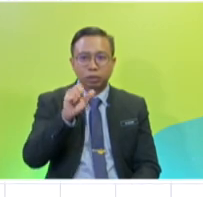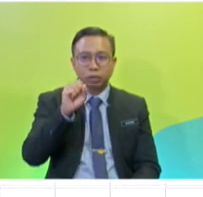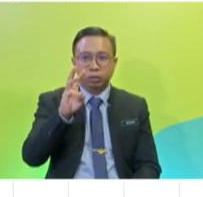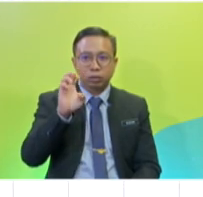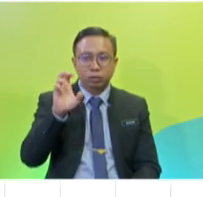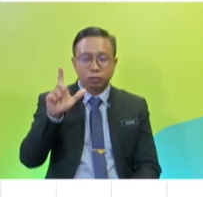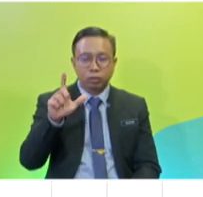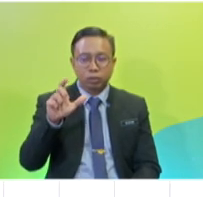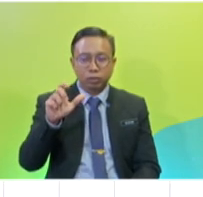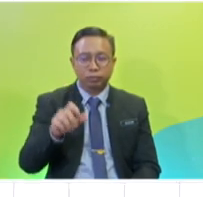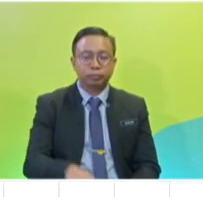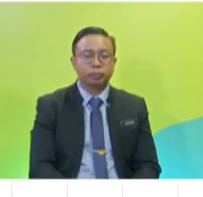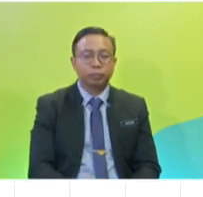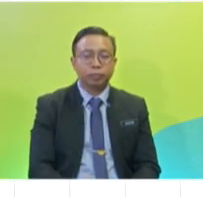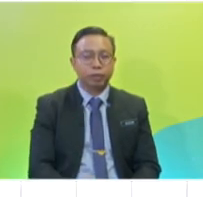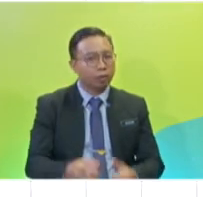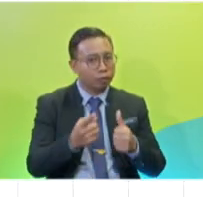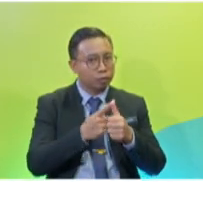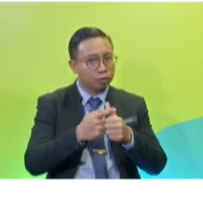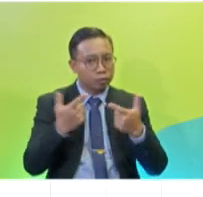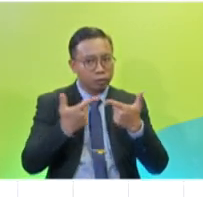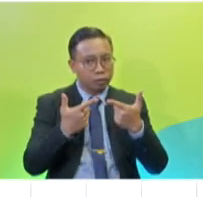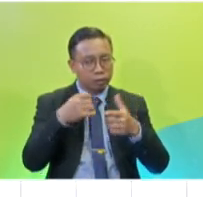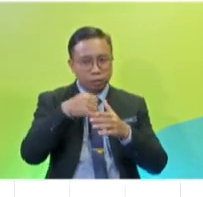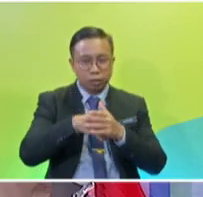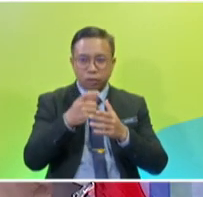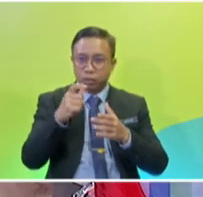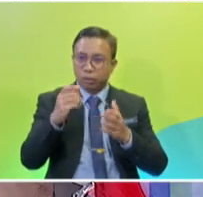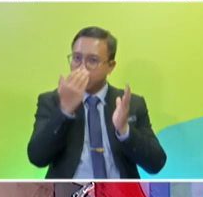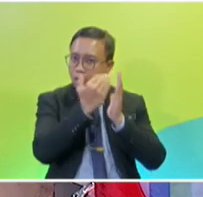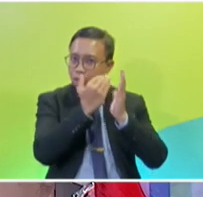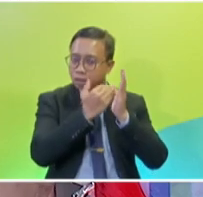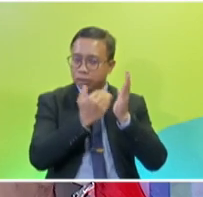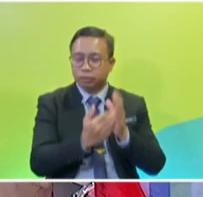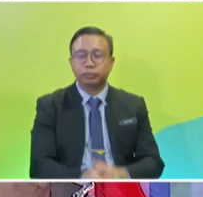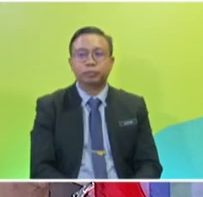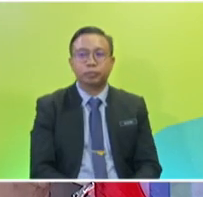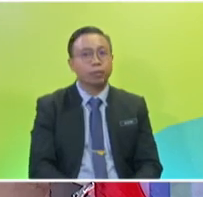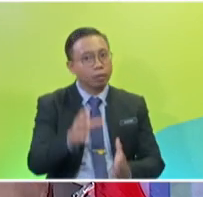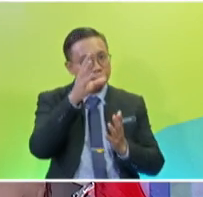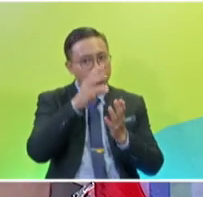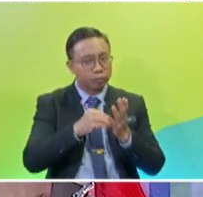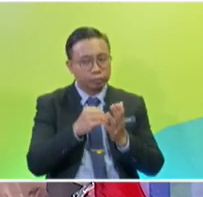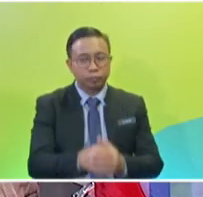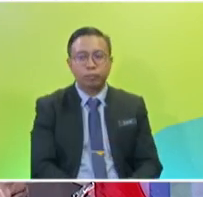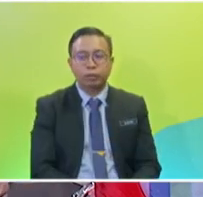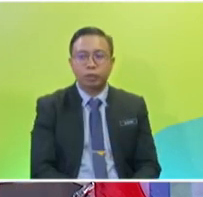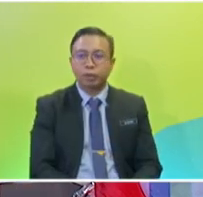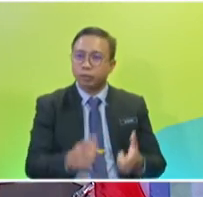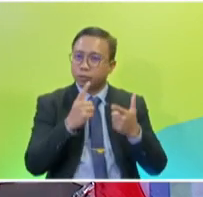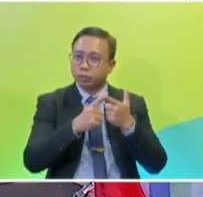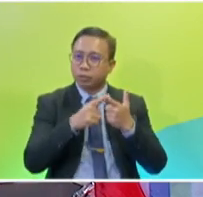brother. All right, guys. First linking word in the list, as well as. Jot it down. Okay, now the second